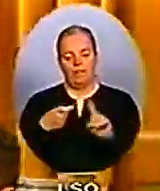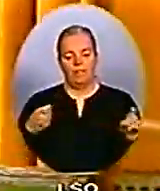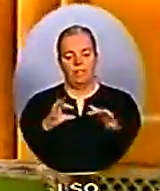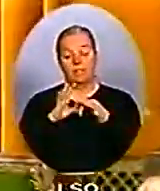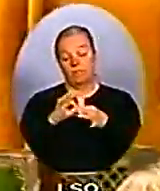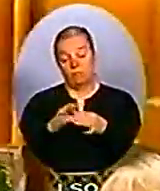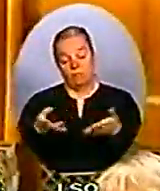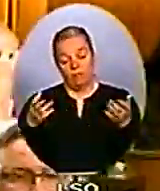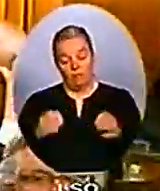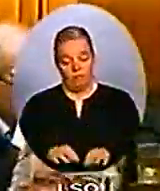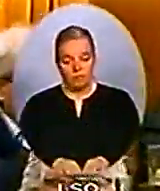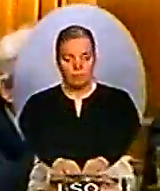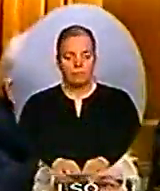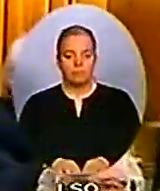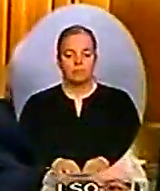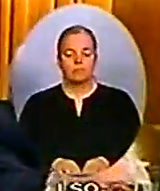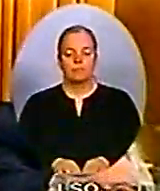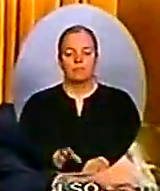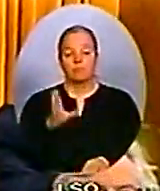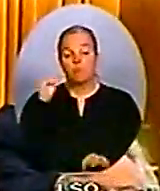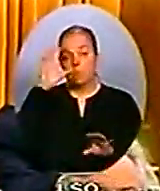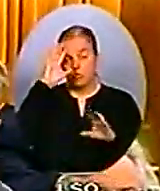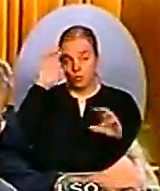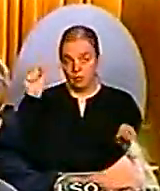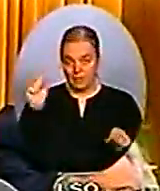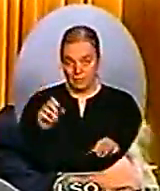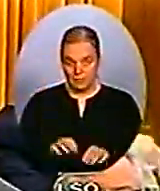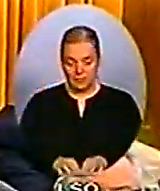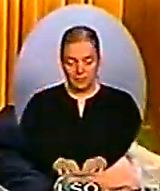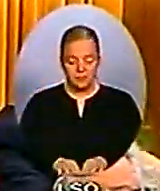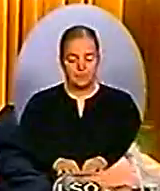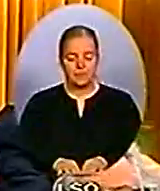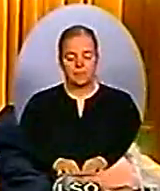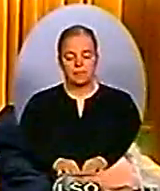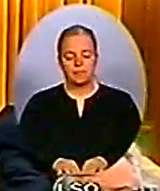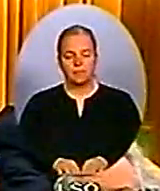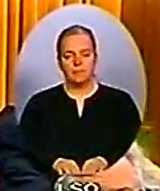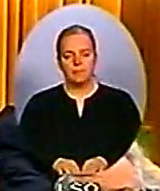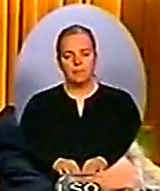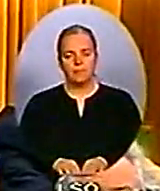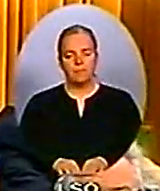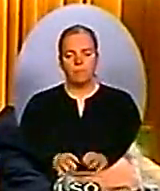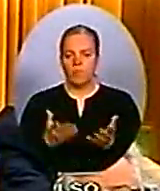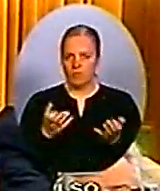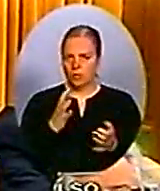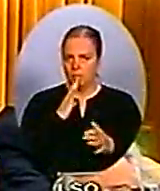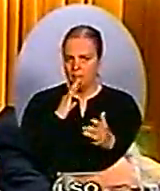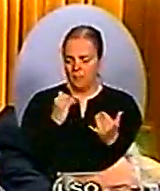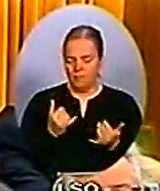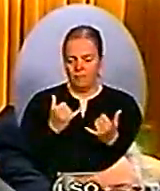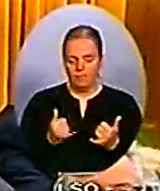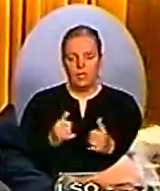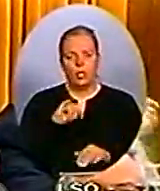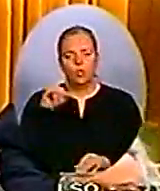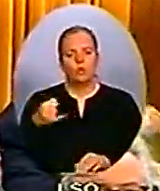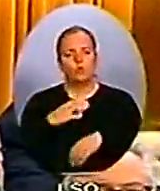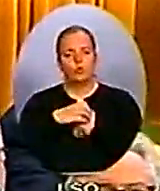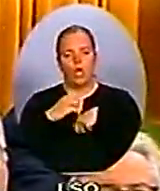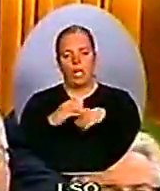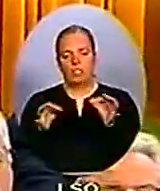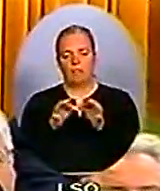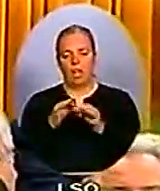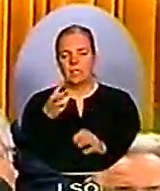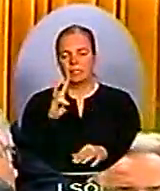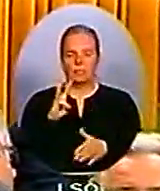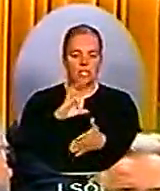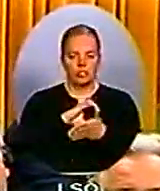Timmins-James. Mr. Speaker, he's not going to get a $16 orange juice from the Minister of International Development with lousy answers like that. Now, let's talk about